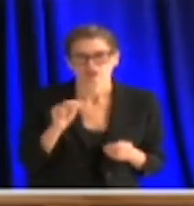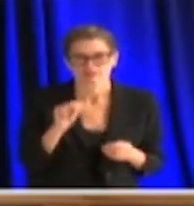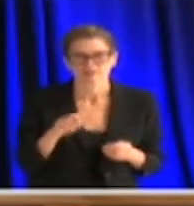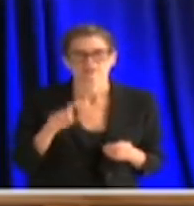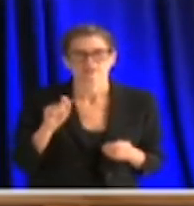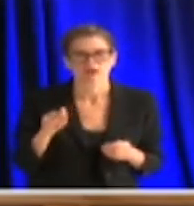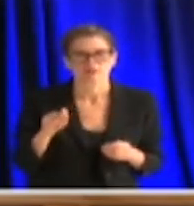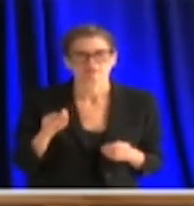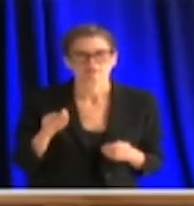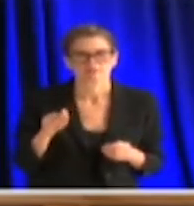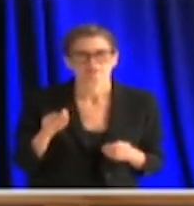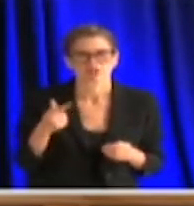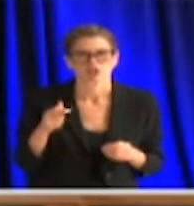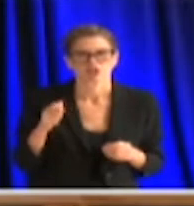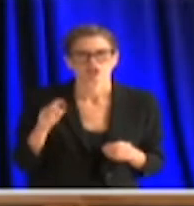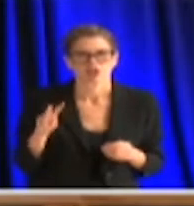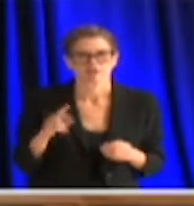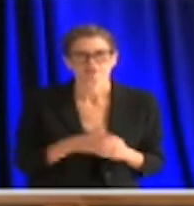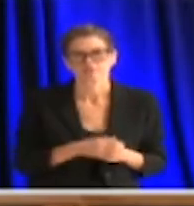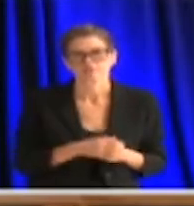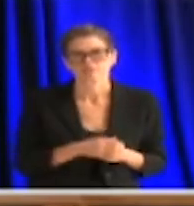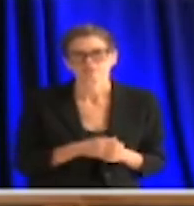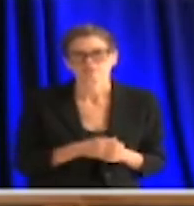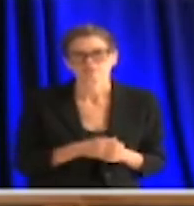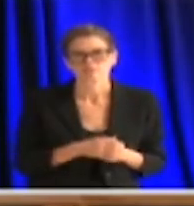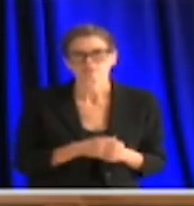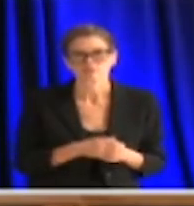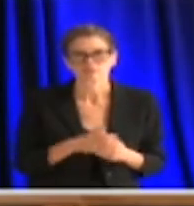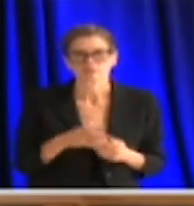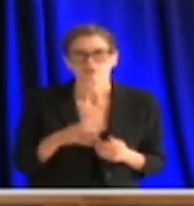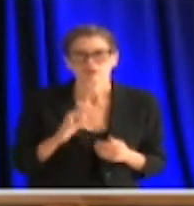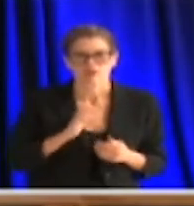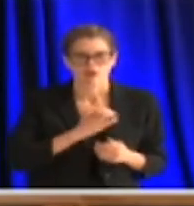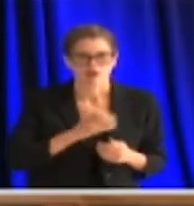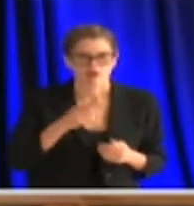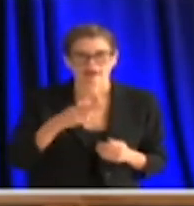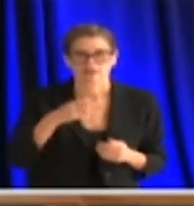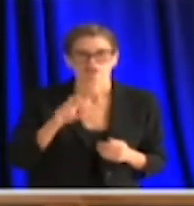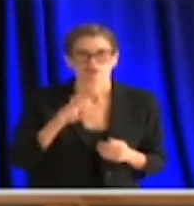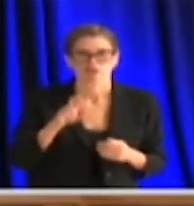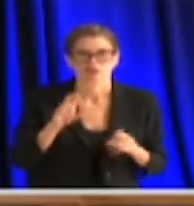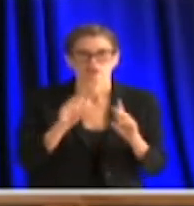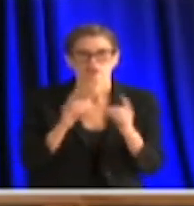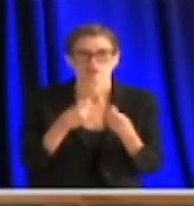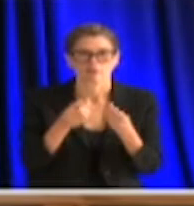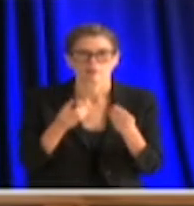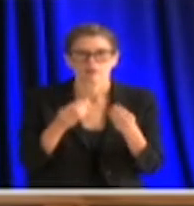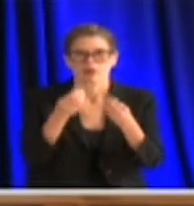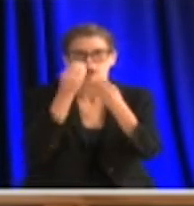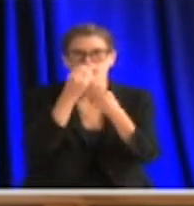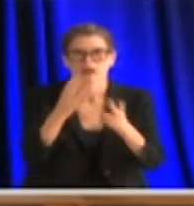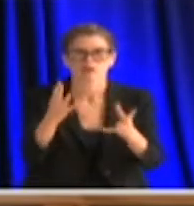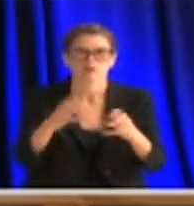commissionermeredajohnson.com. The DeKalb Human Services Department announces the beginning of the